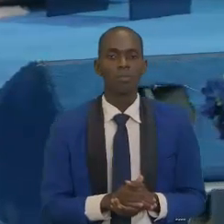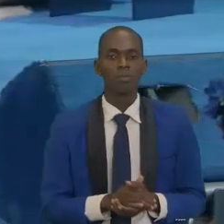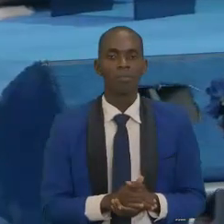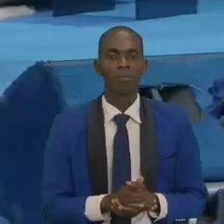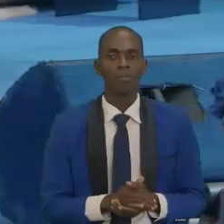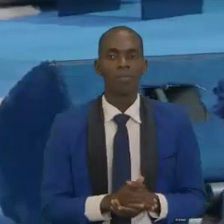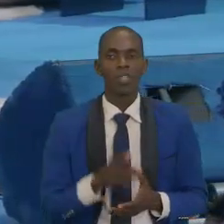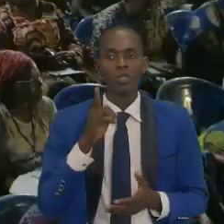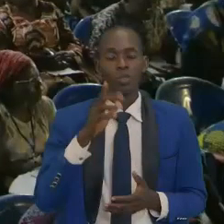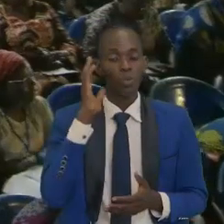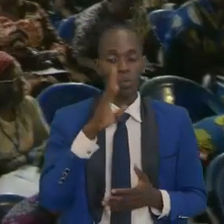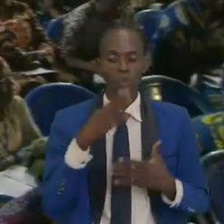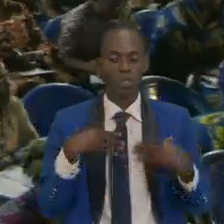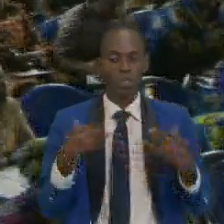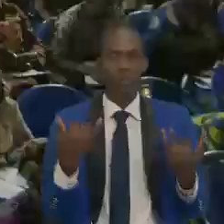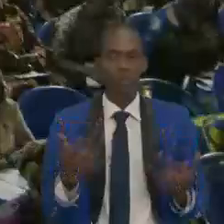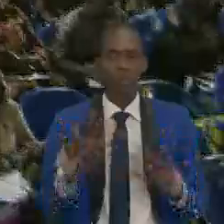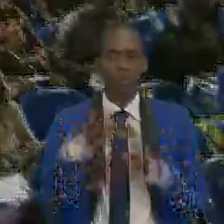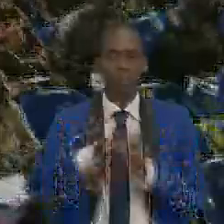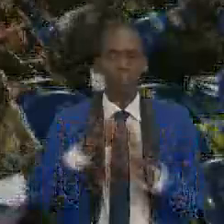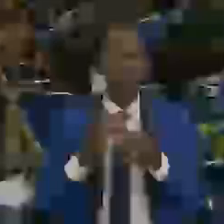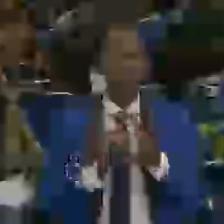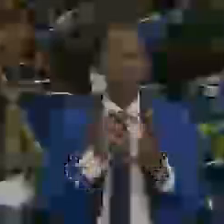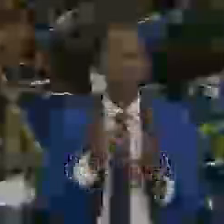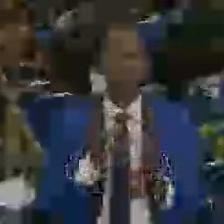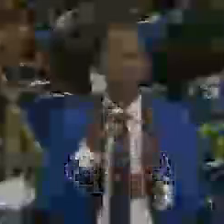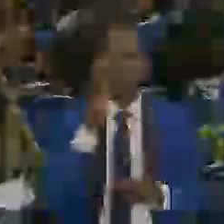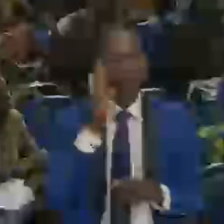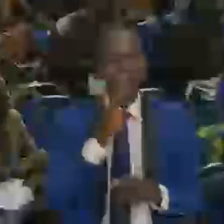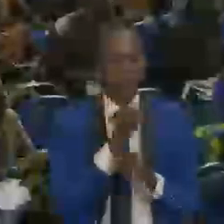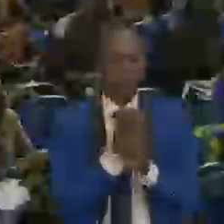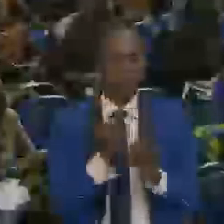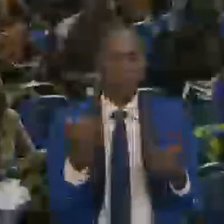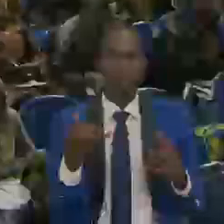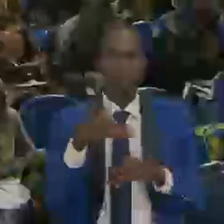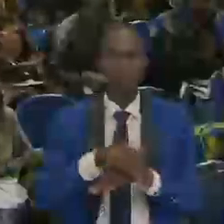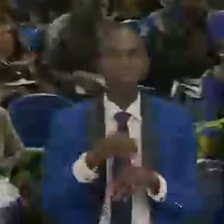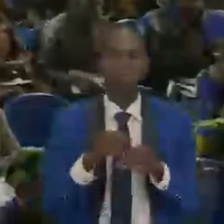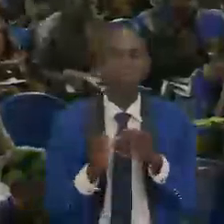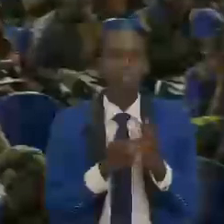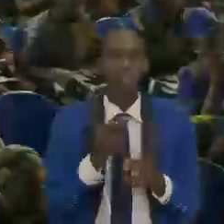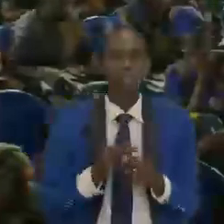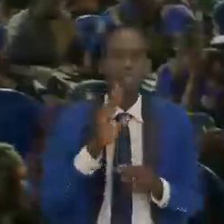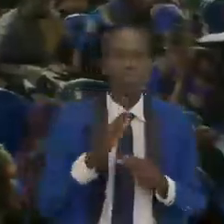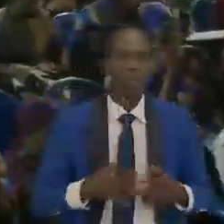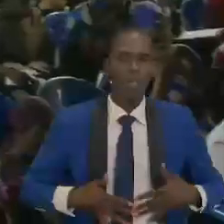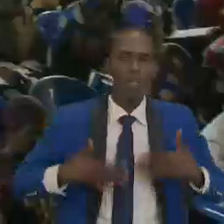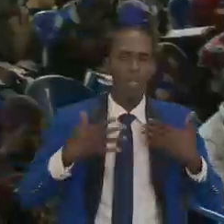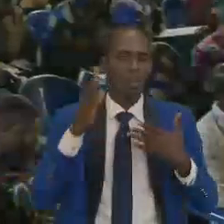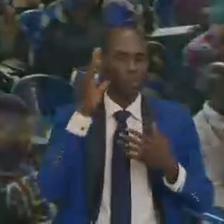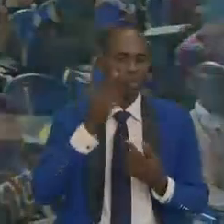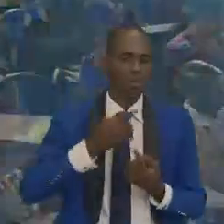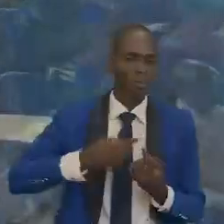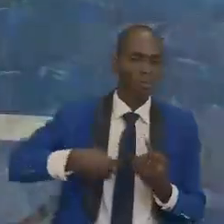You'll be healed tonight. You'll be saved tonight. Your life will turn over for